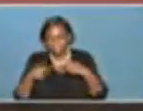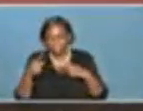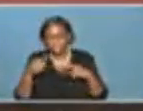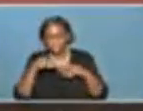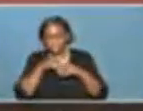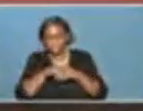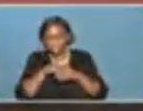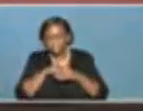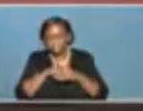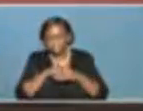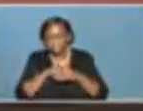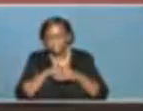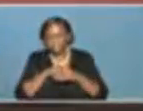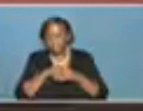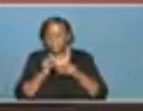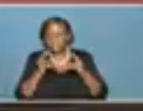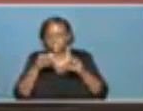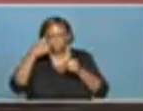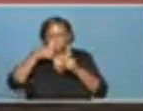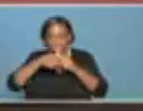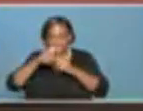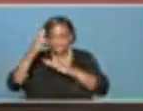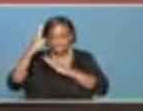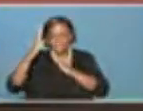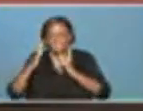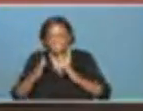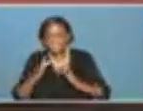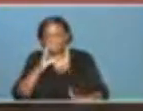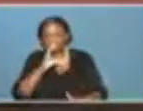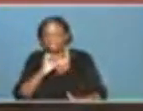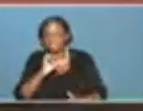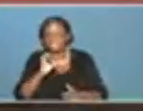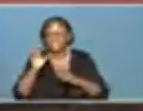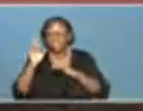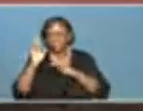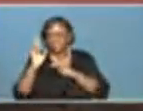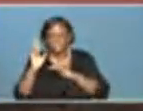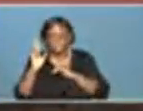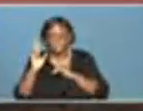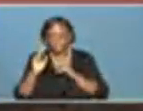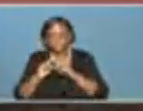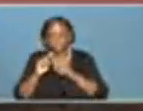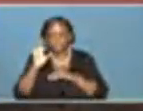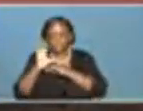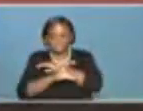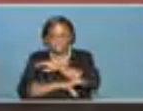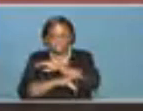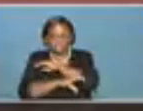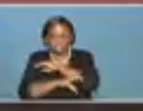sanctuary. I guess another one of the ways of reminding Bahamians to be patriotic. But for now, reporting from